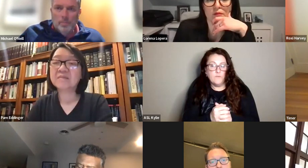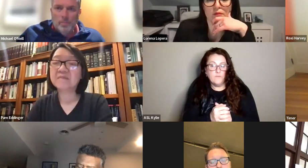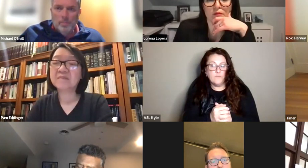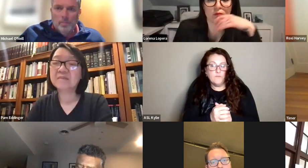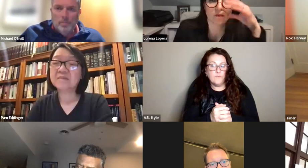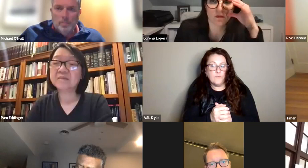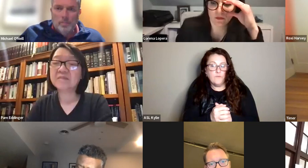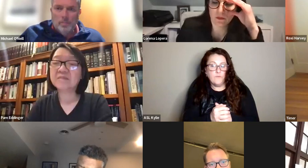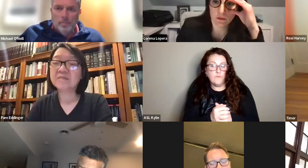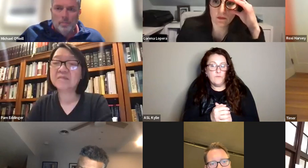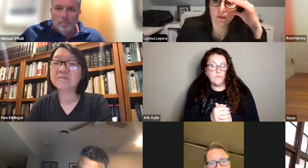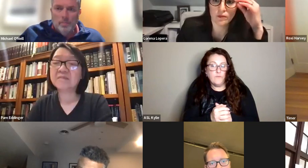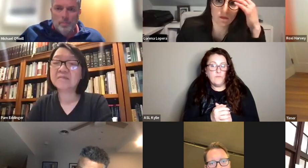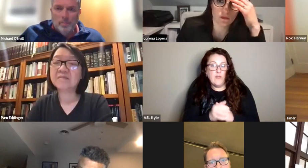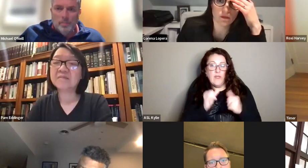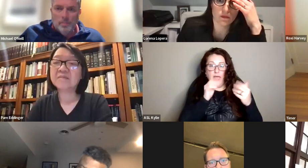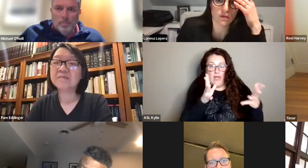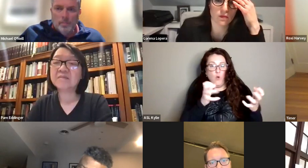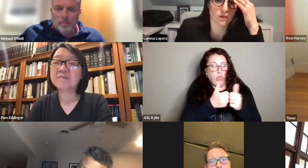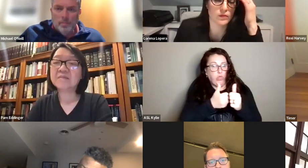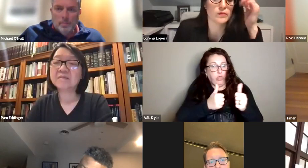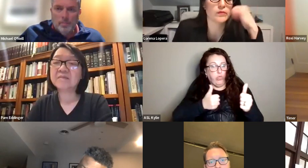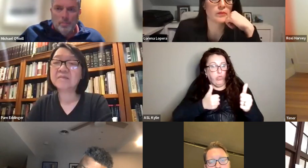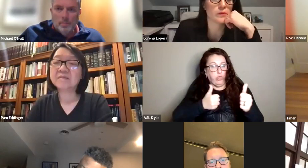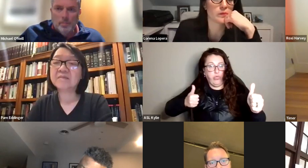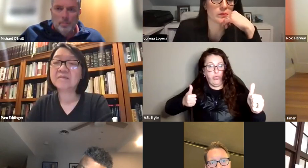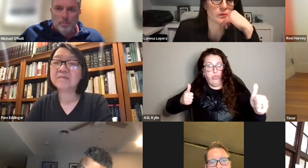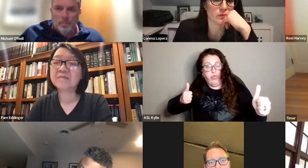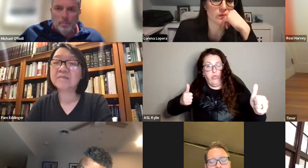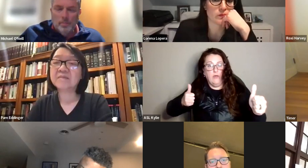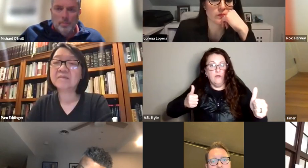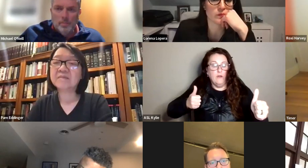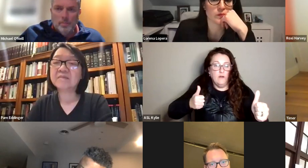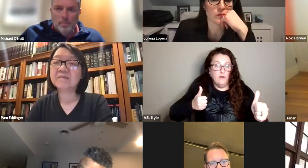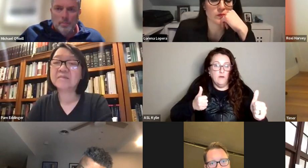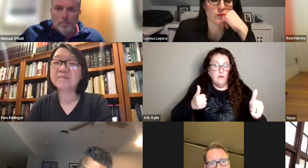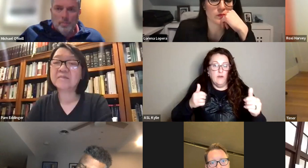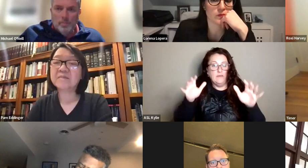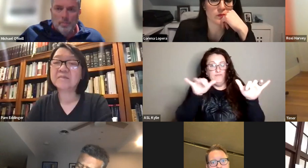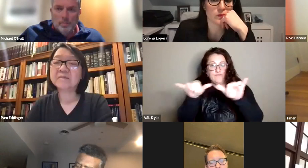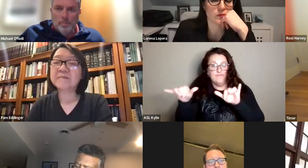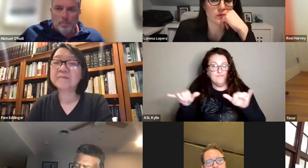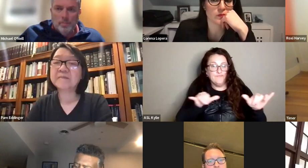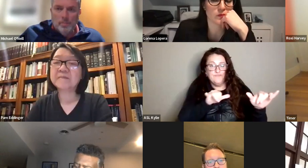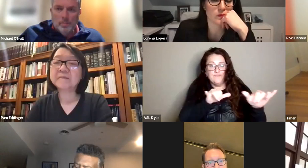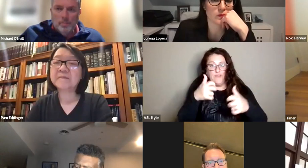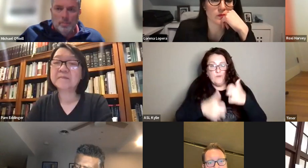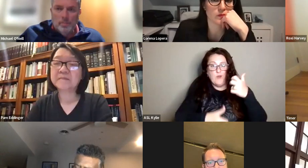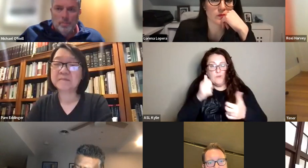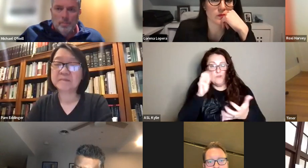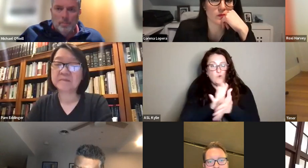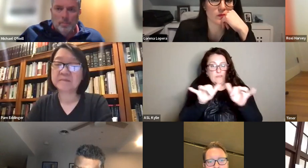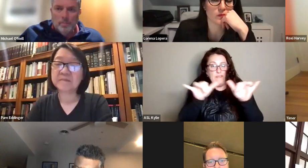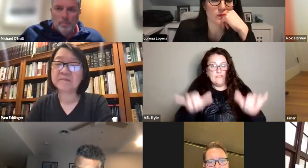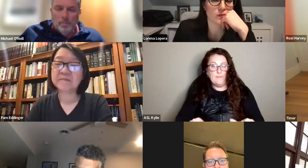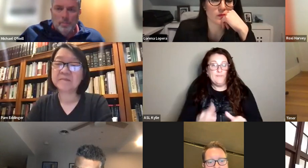I don't want us to slide backwards and revert to the status quo that plagued this school system for so many